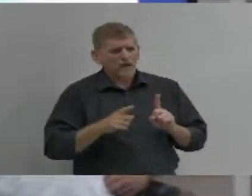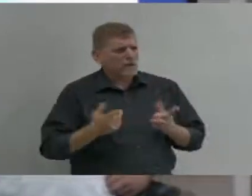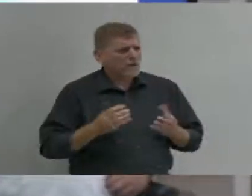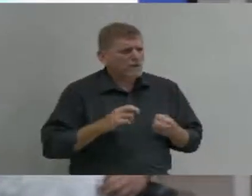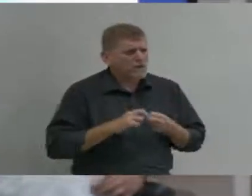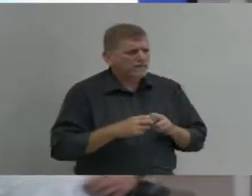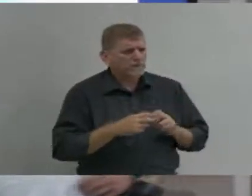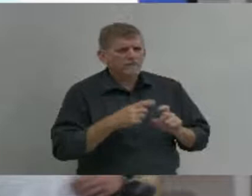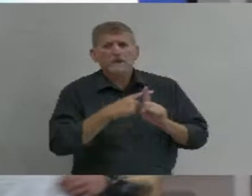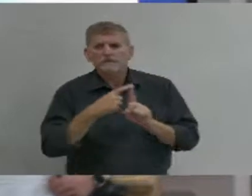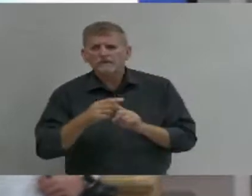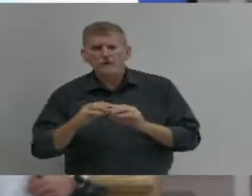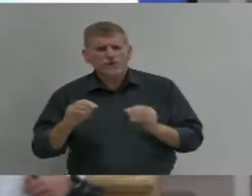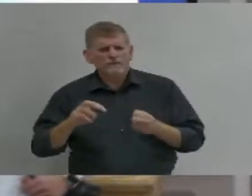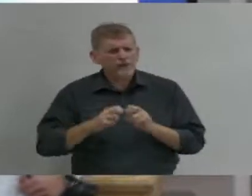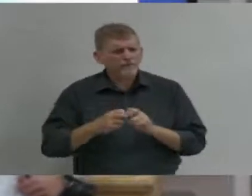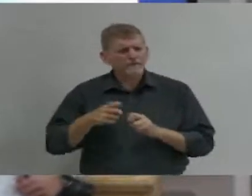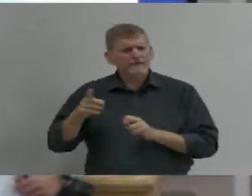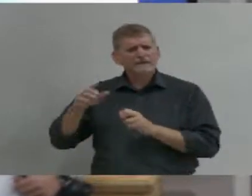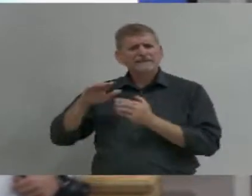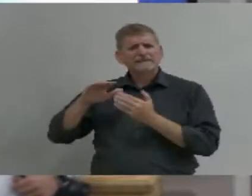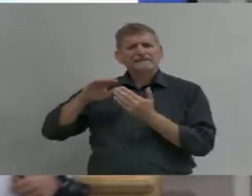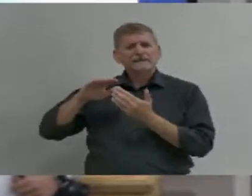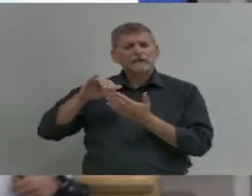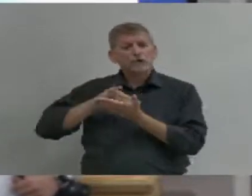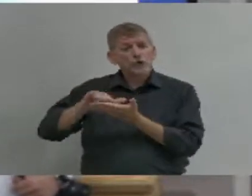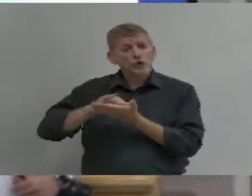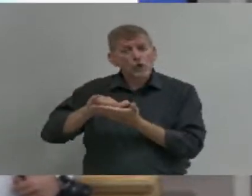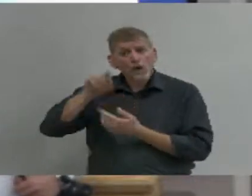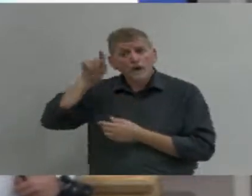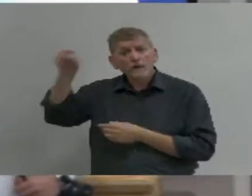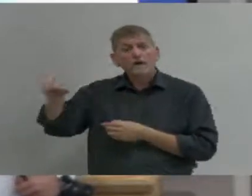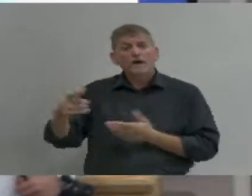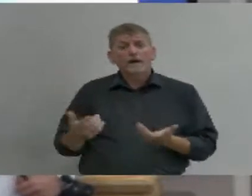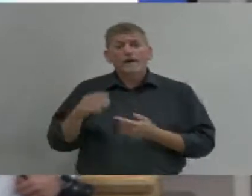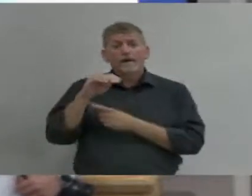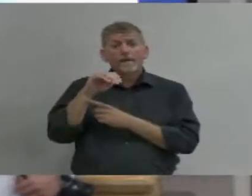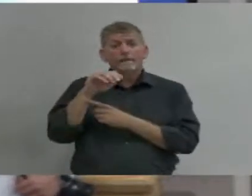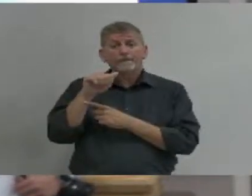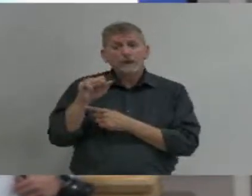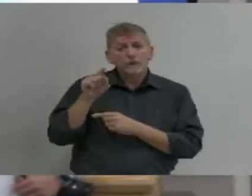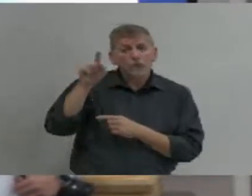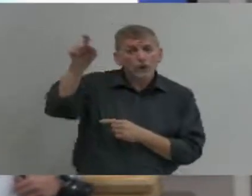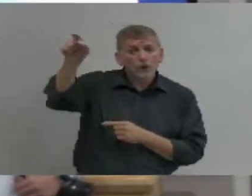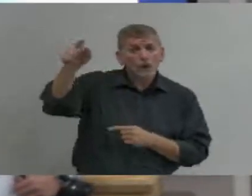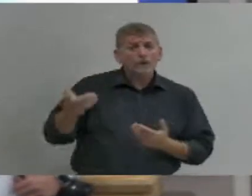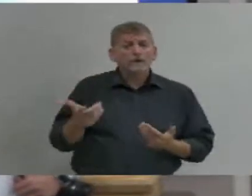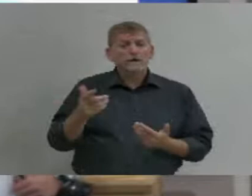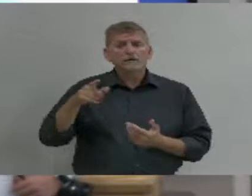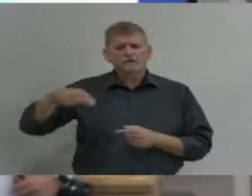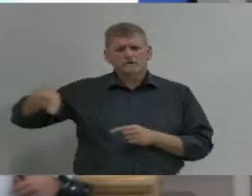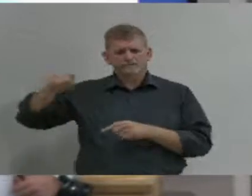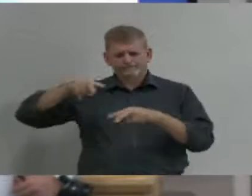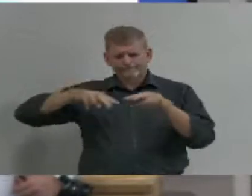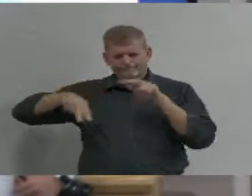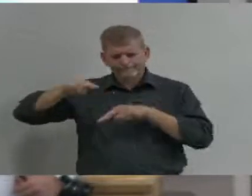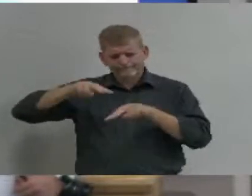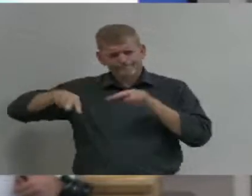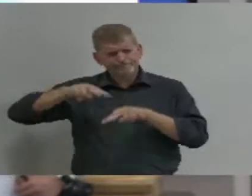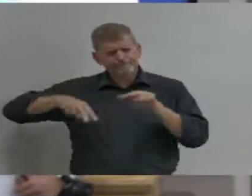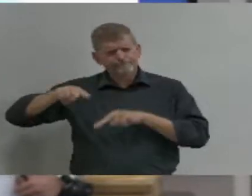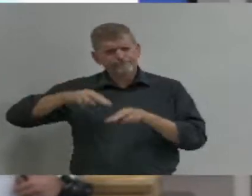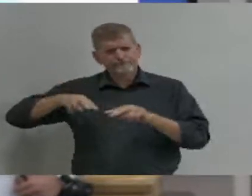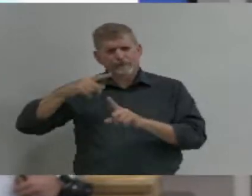and Massachusetts went back and tested a random group of people that had tested, or looked at the data from a random group of people that had tested